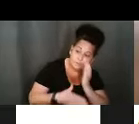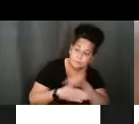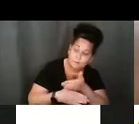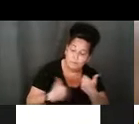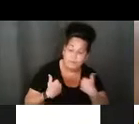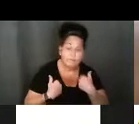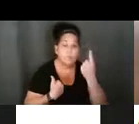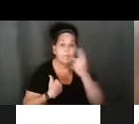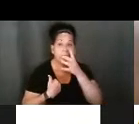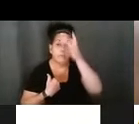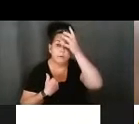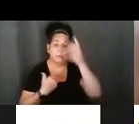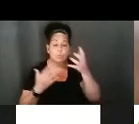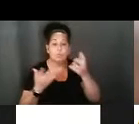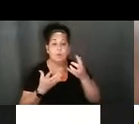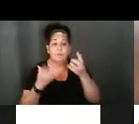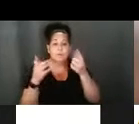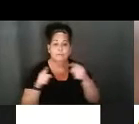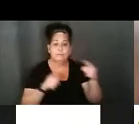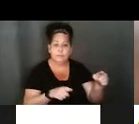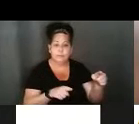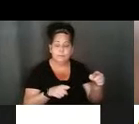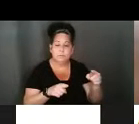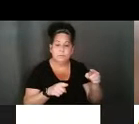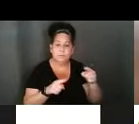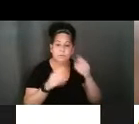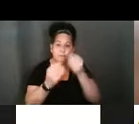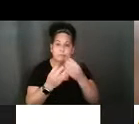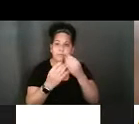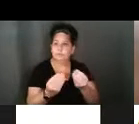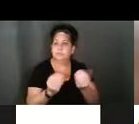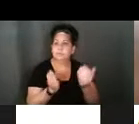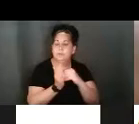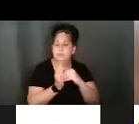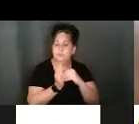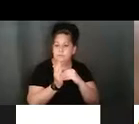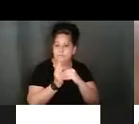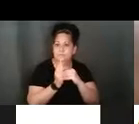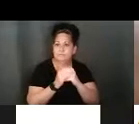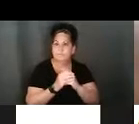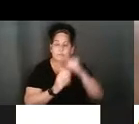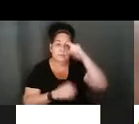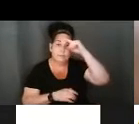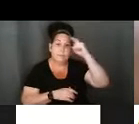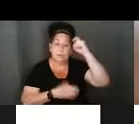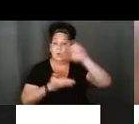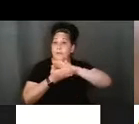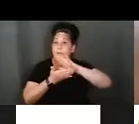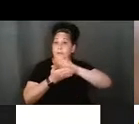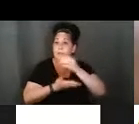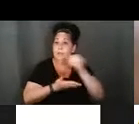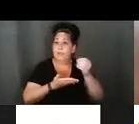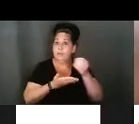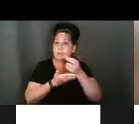parent that wanted the event information repeated. Okay. Our summer academic and resource